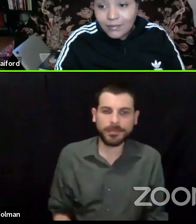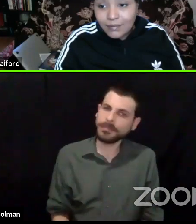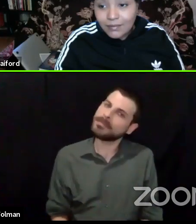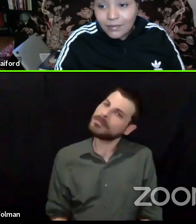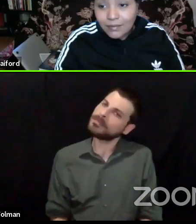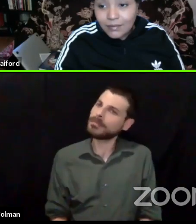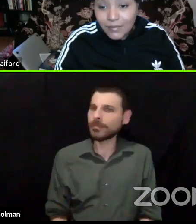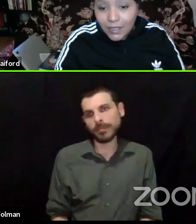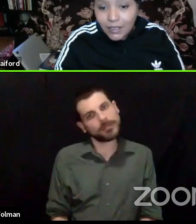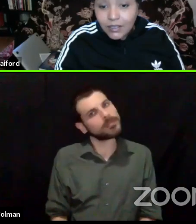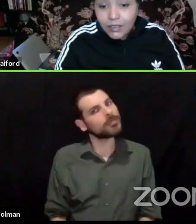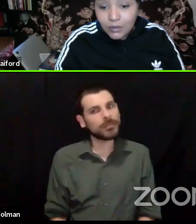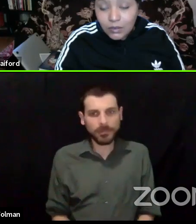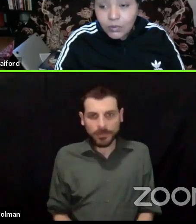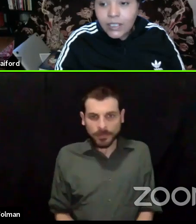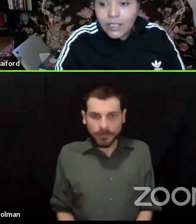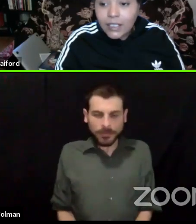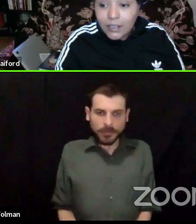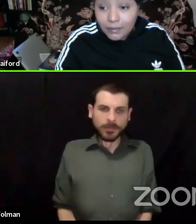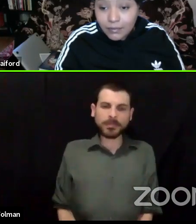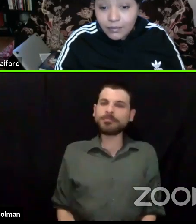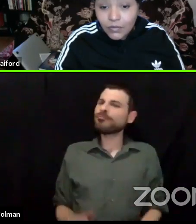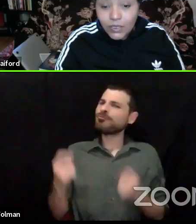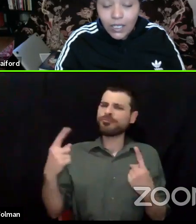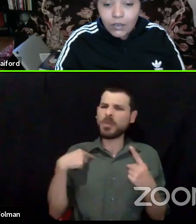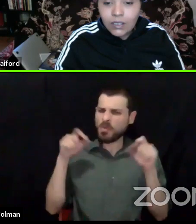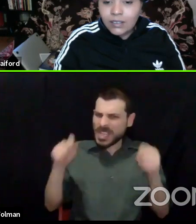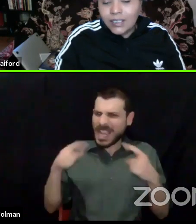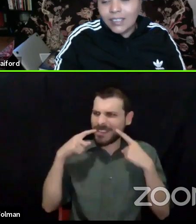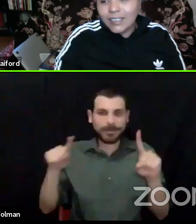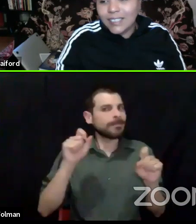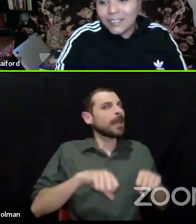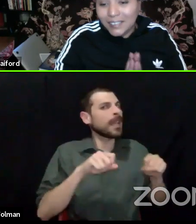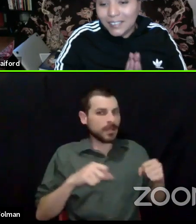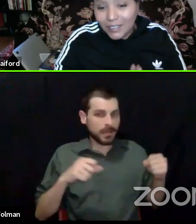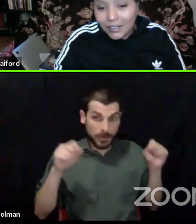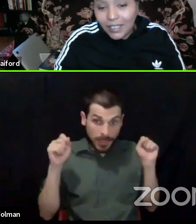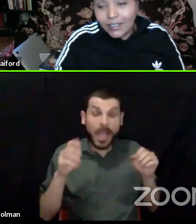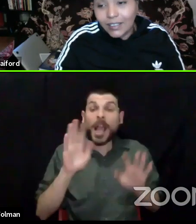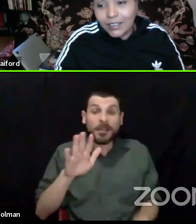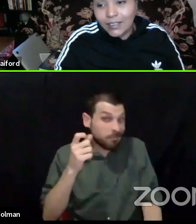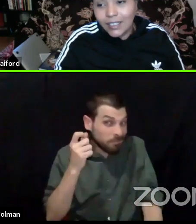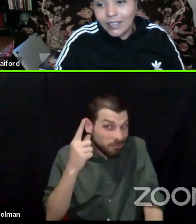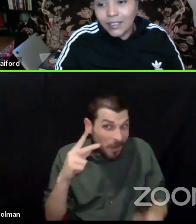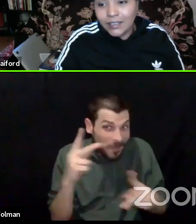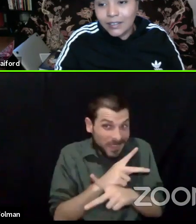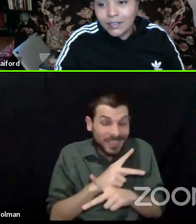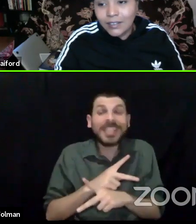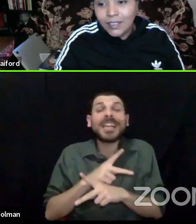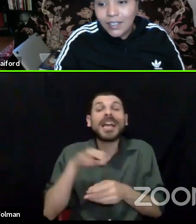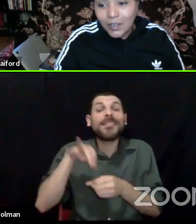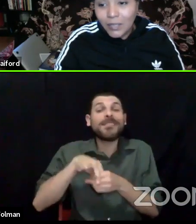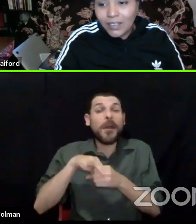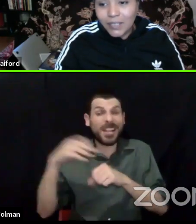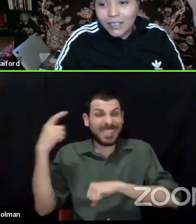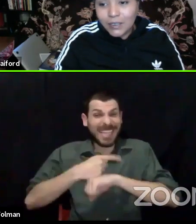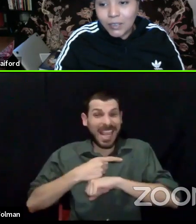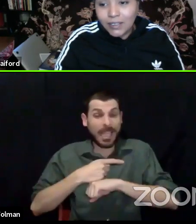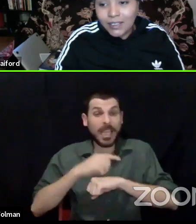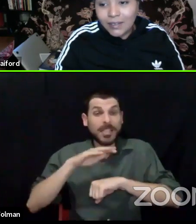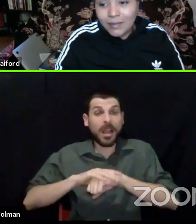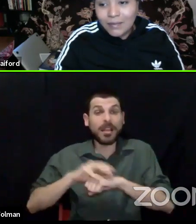I can dig it. Yes, we can get it. We got, check this out. Did you know that Election Day lands on Malcolm